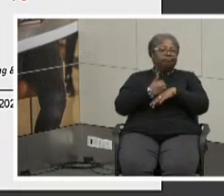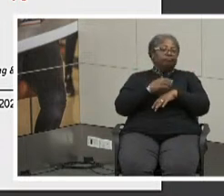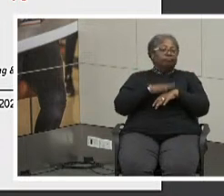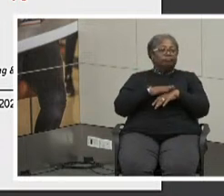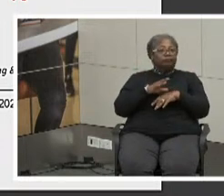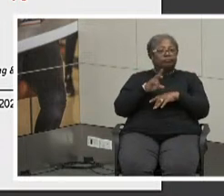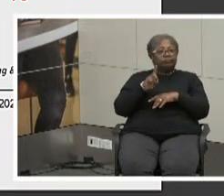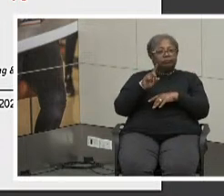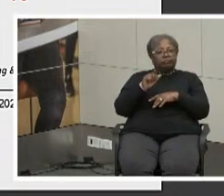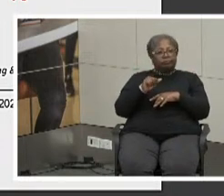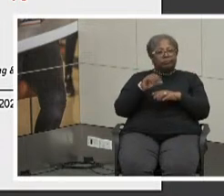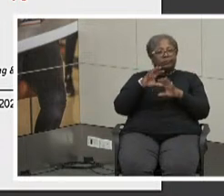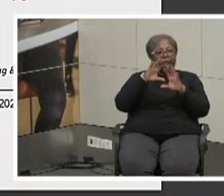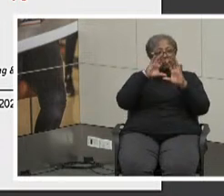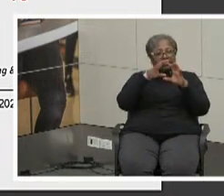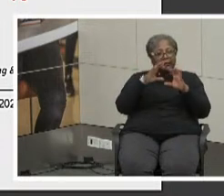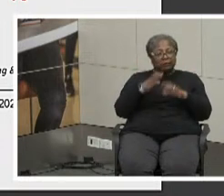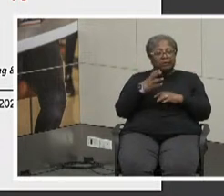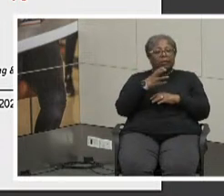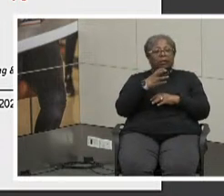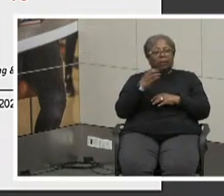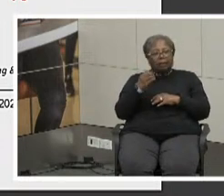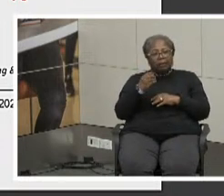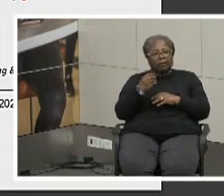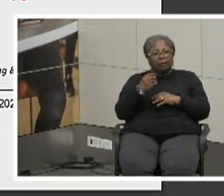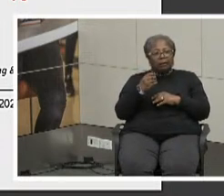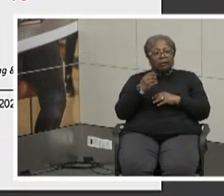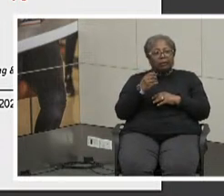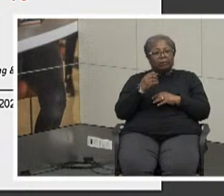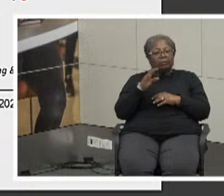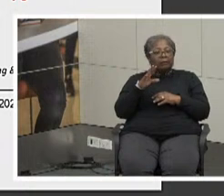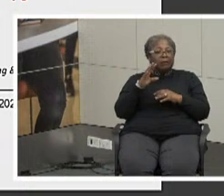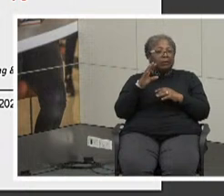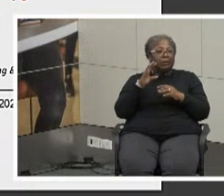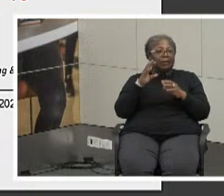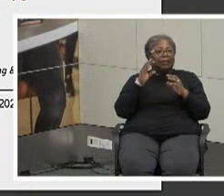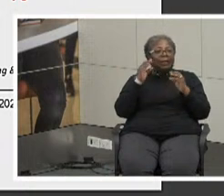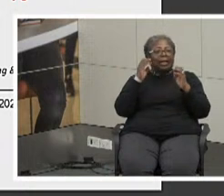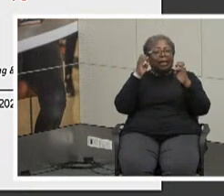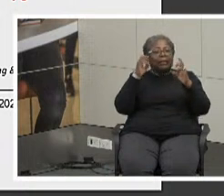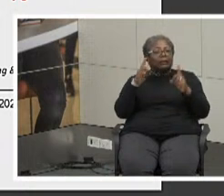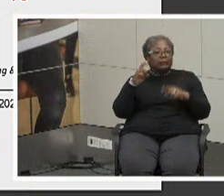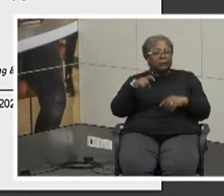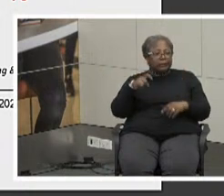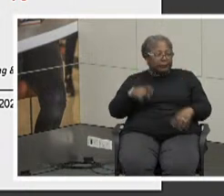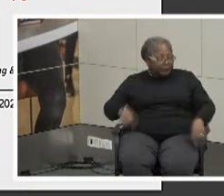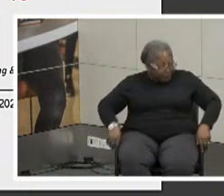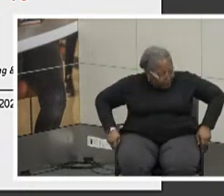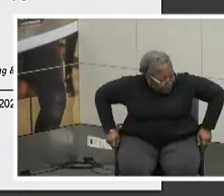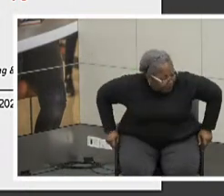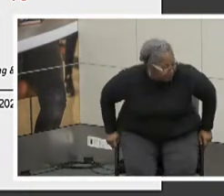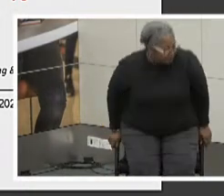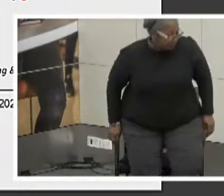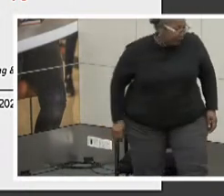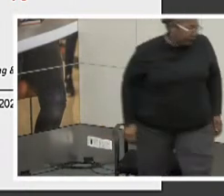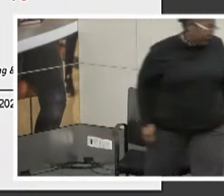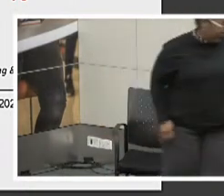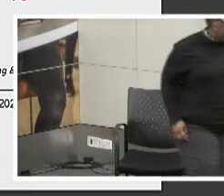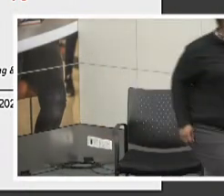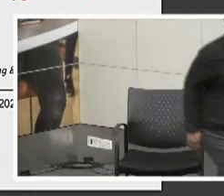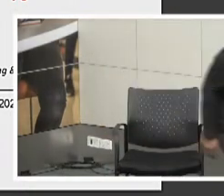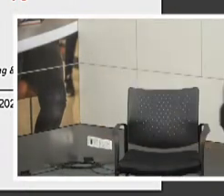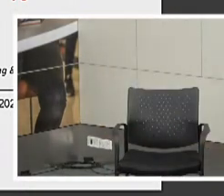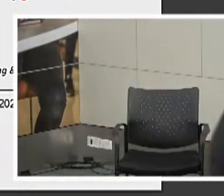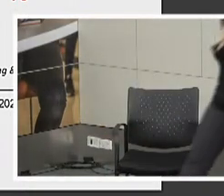disability category and an educational need historically our students with dis